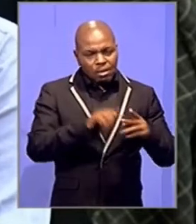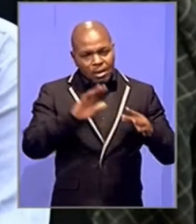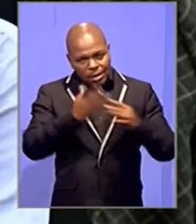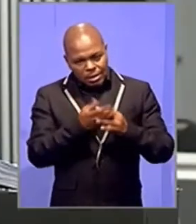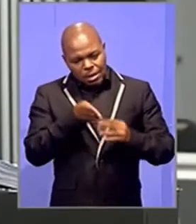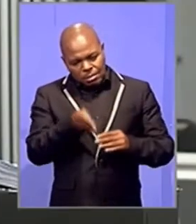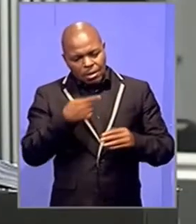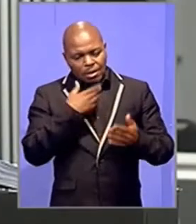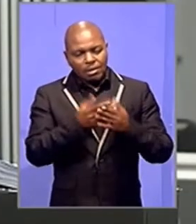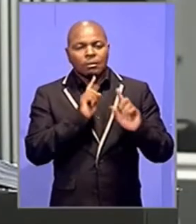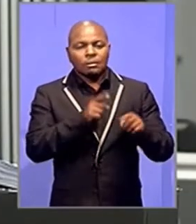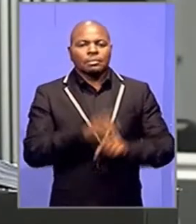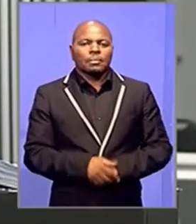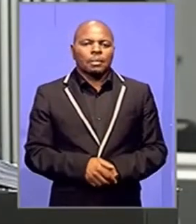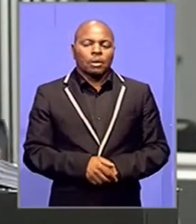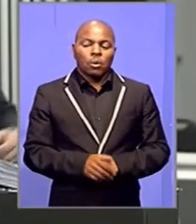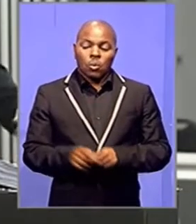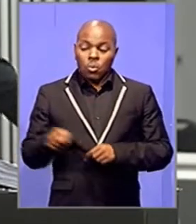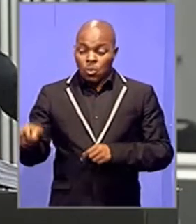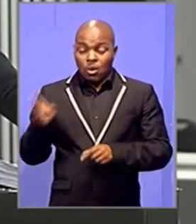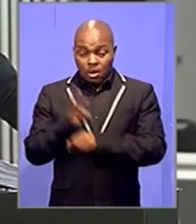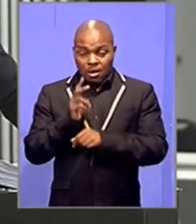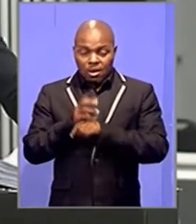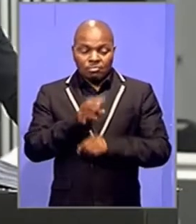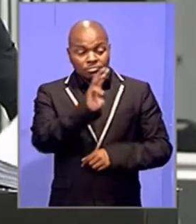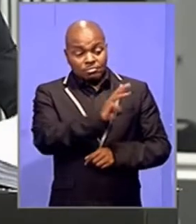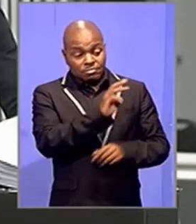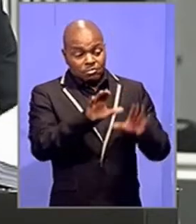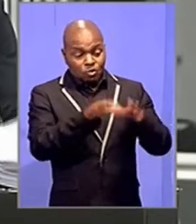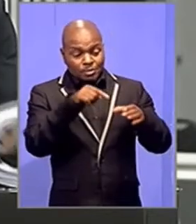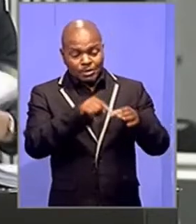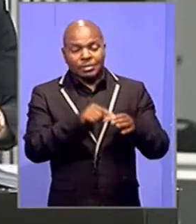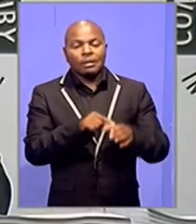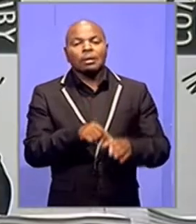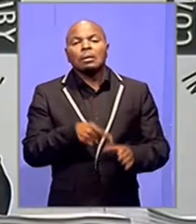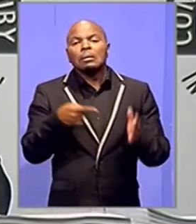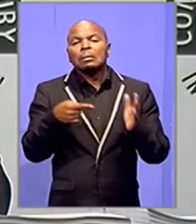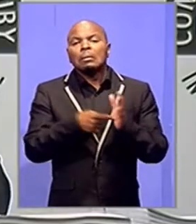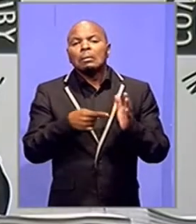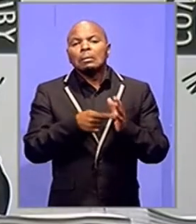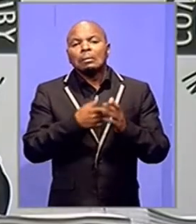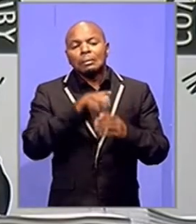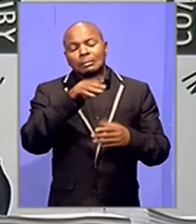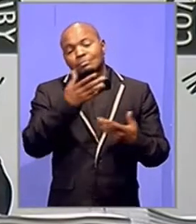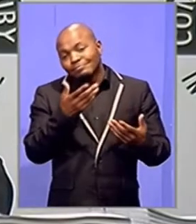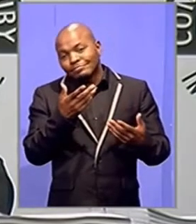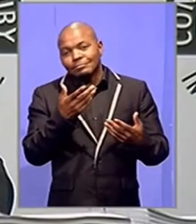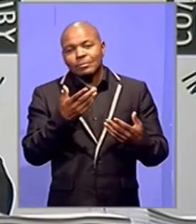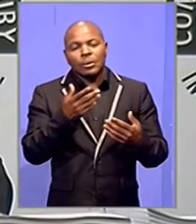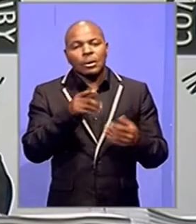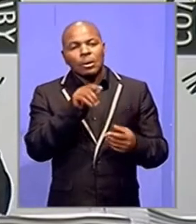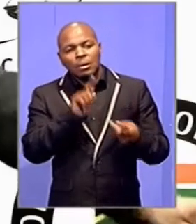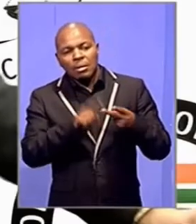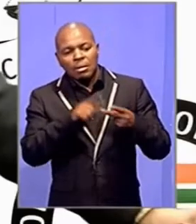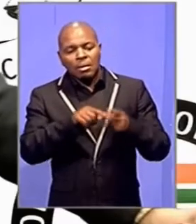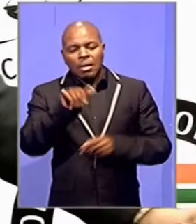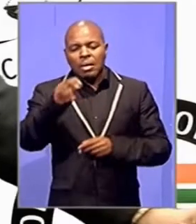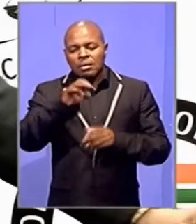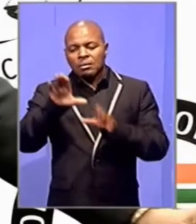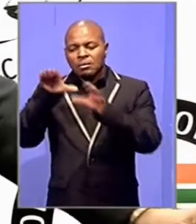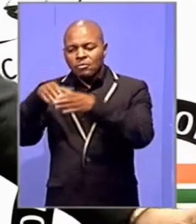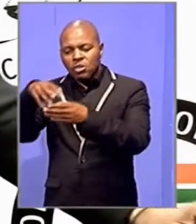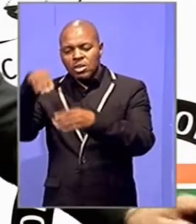answer. Mantashe o hlokomeditse komishene hore e se iphumane e le ka mosing ha o tloa dintweng tsa ka hare